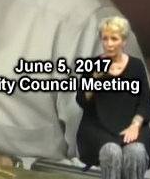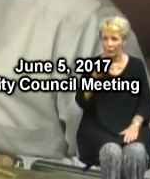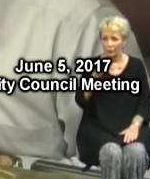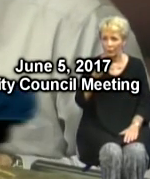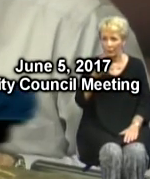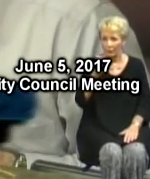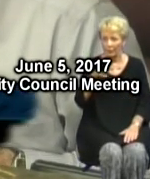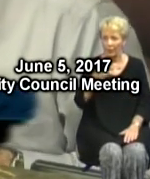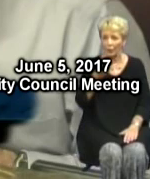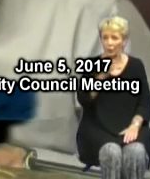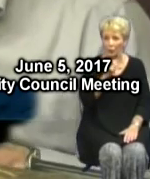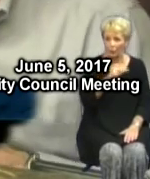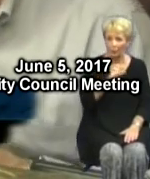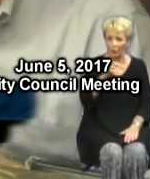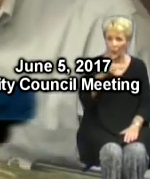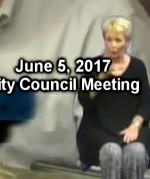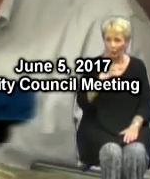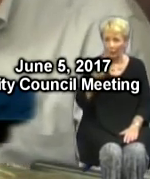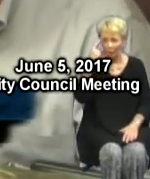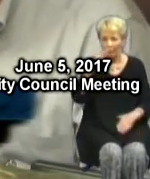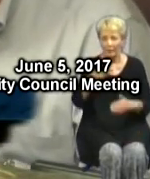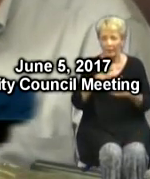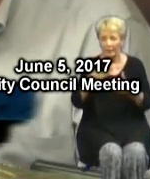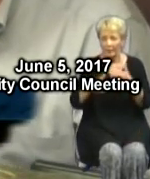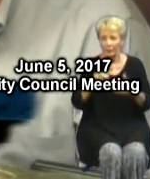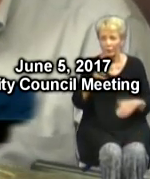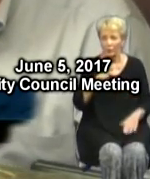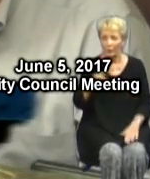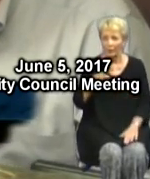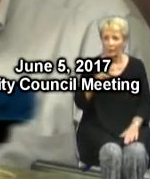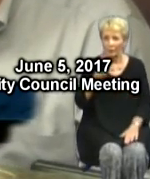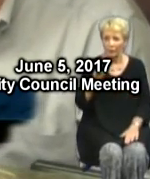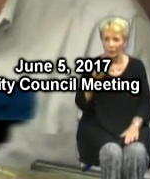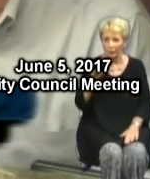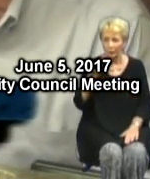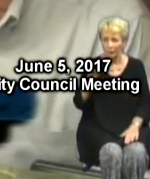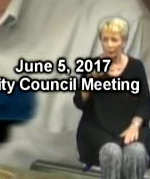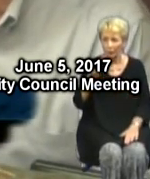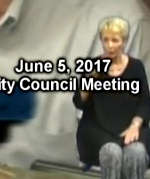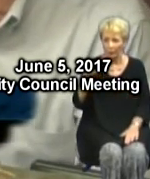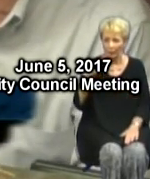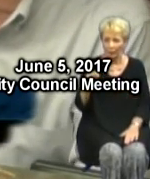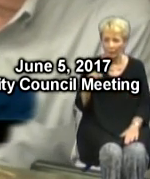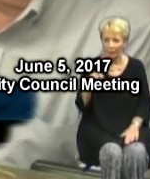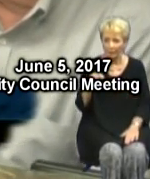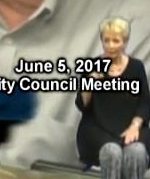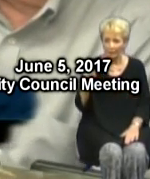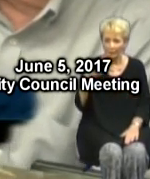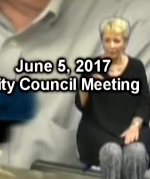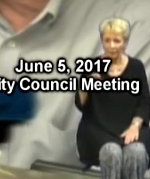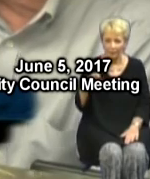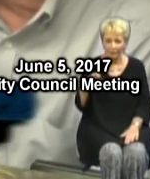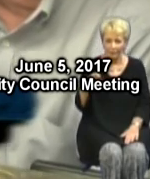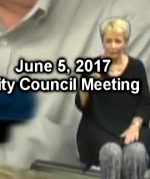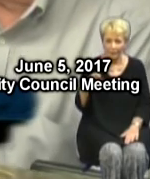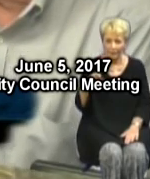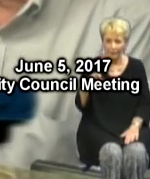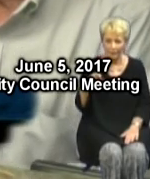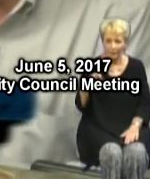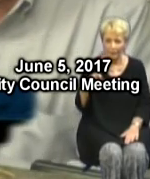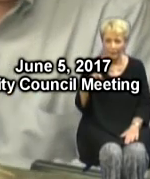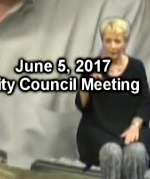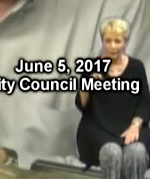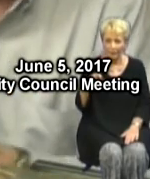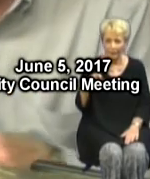Rights Relations Commission for a term to expire June 3rd, 2020. Council, do we need a vote on that? That was your appointment.